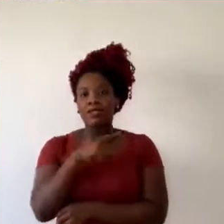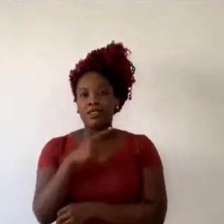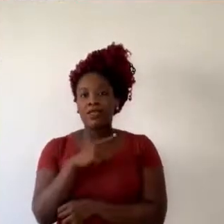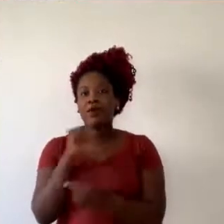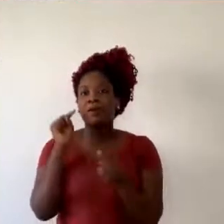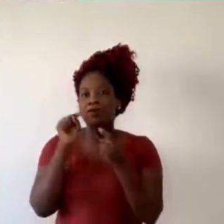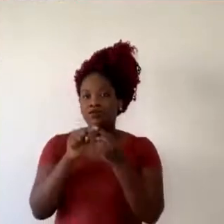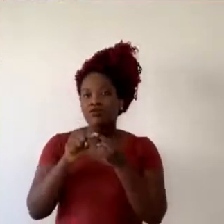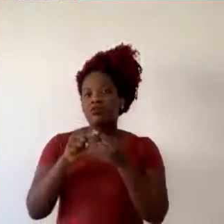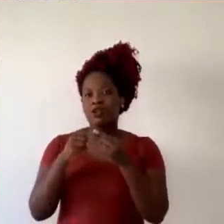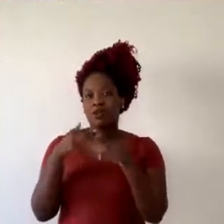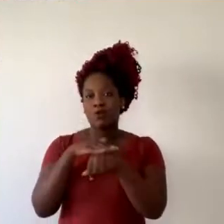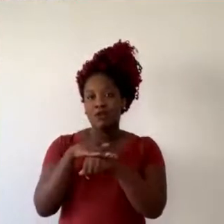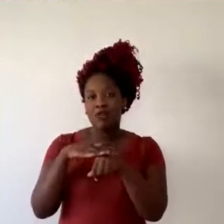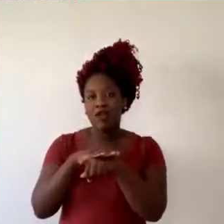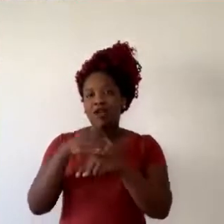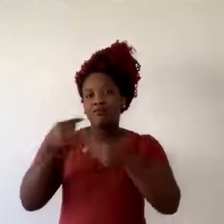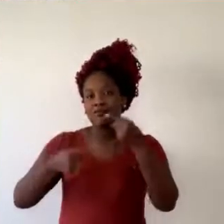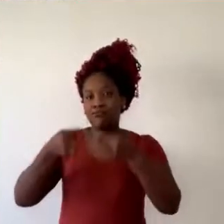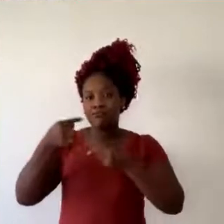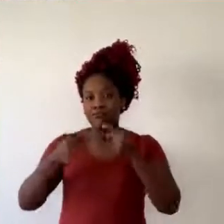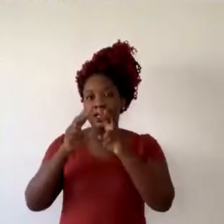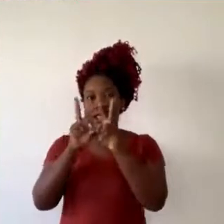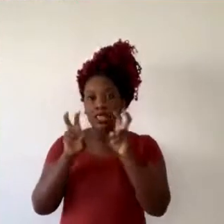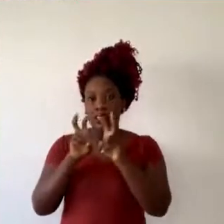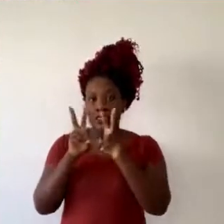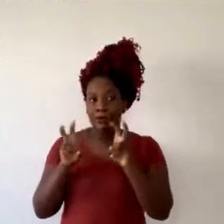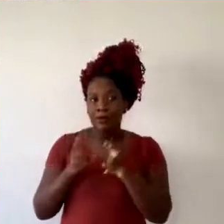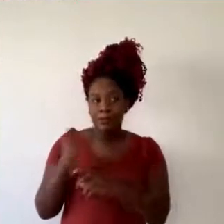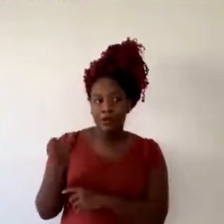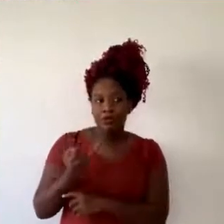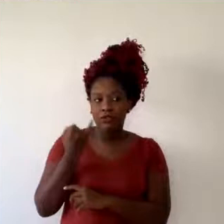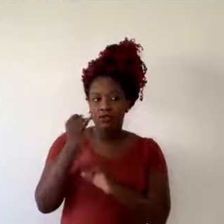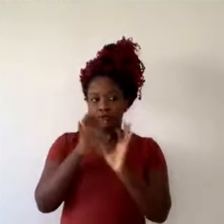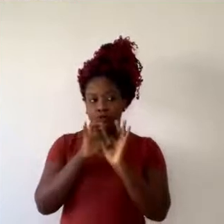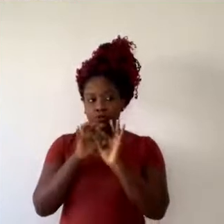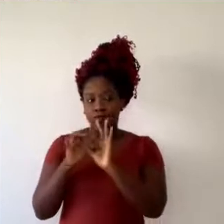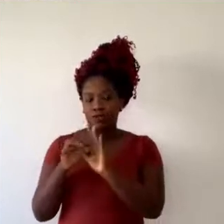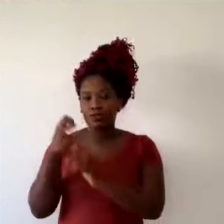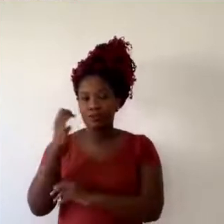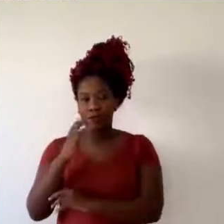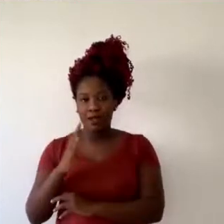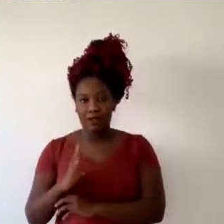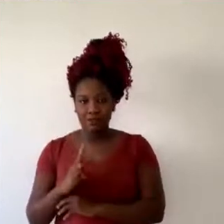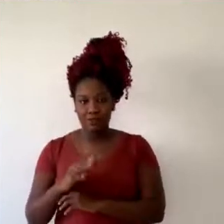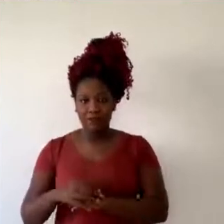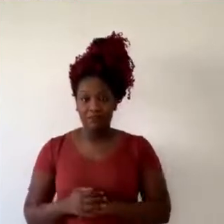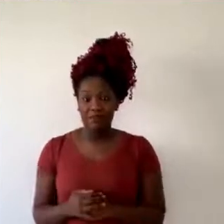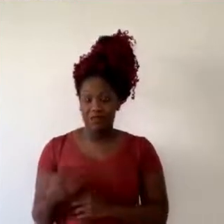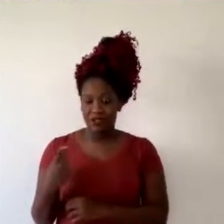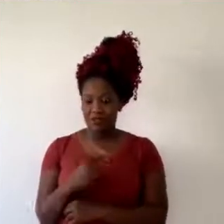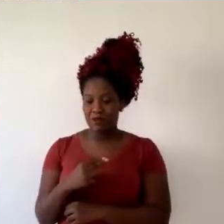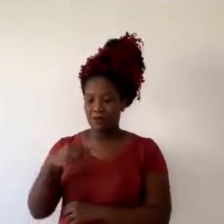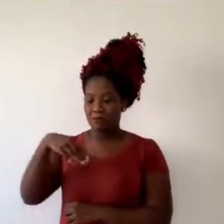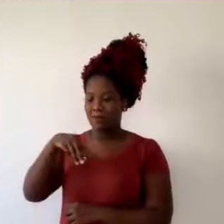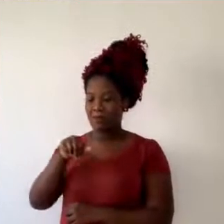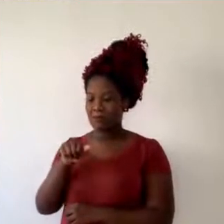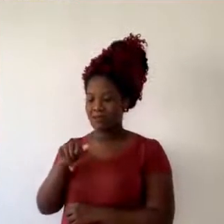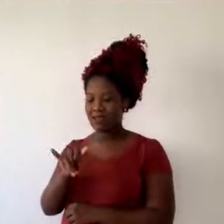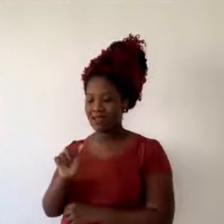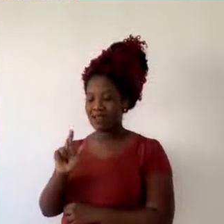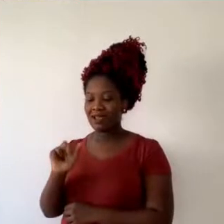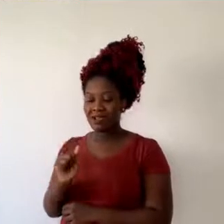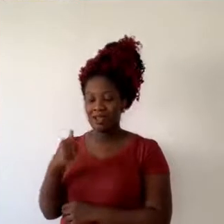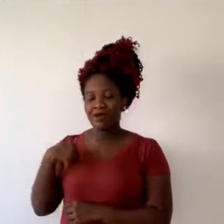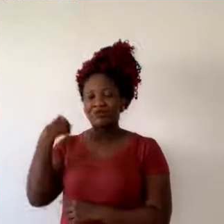Kingdom that seeks to foster conversations about themes that are important for the context of Brazil. My name is